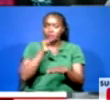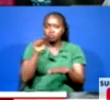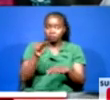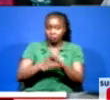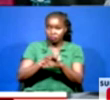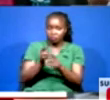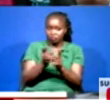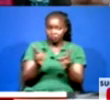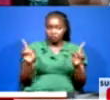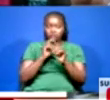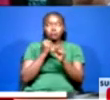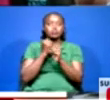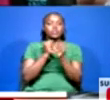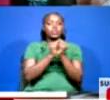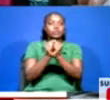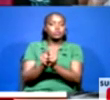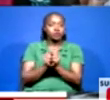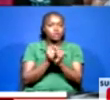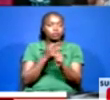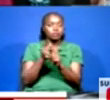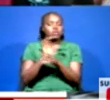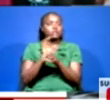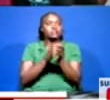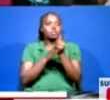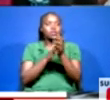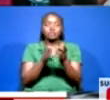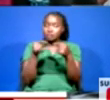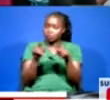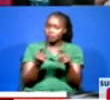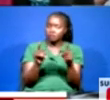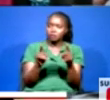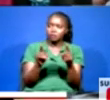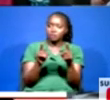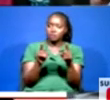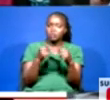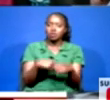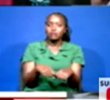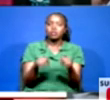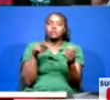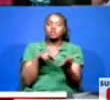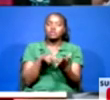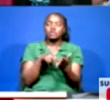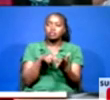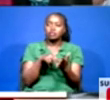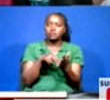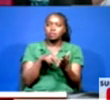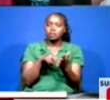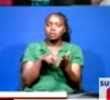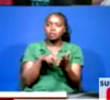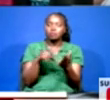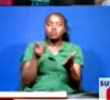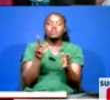for us to work together, but as church leaders among themselves, to be able to stand up for their